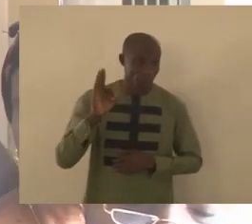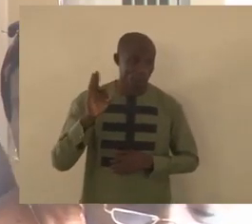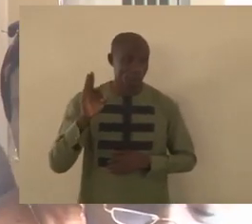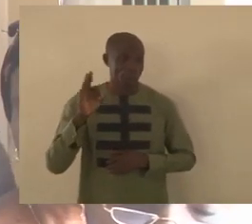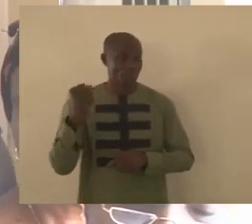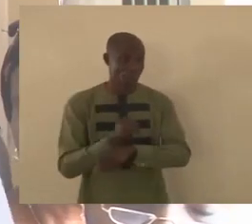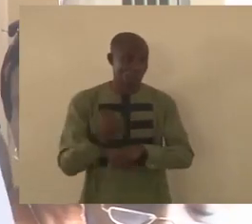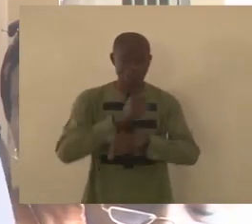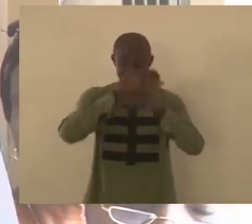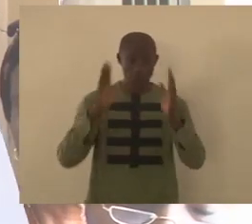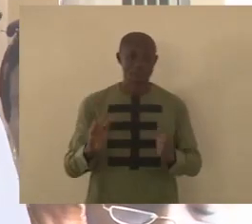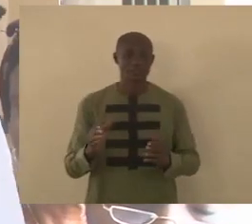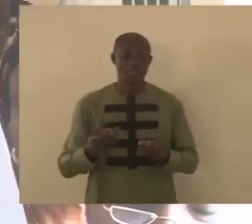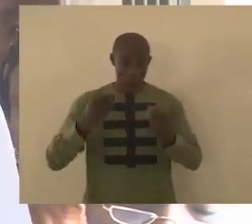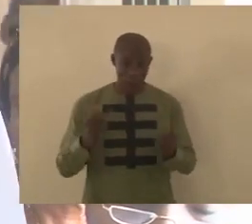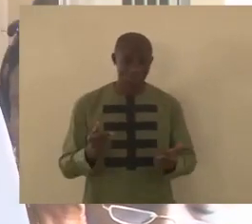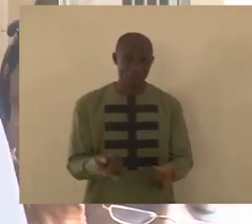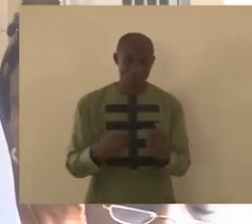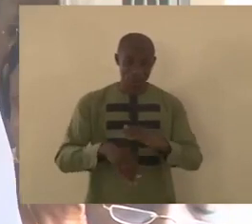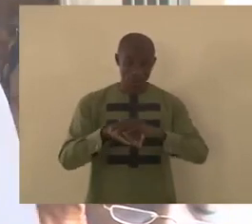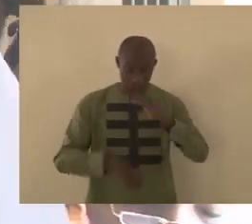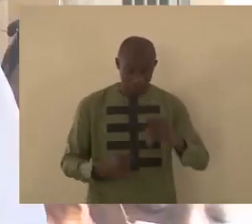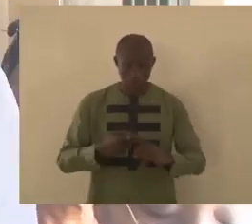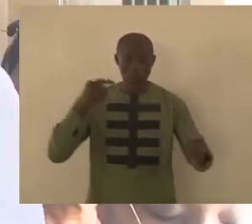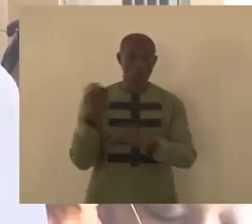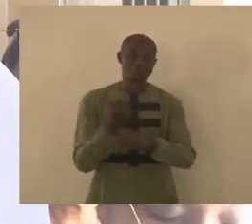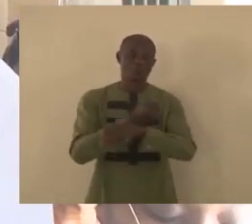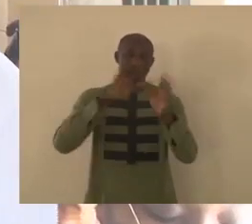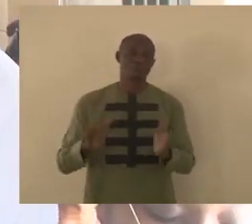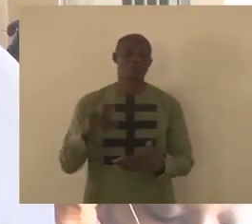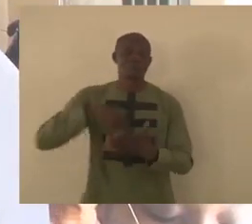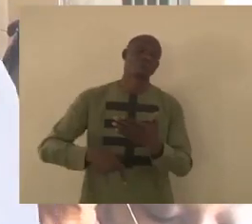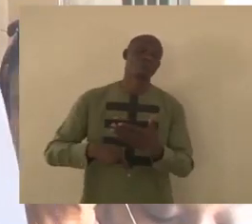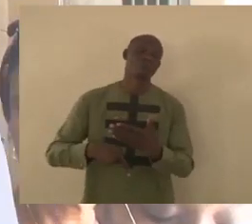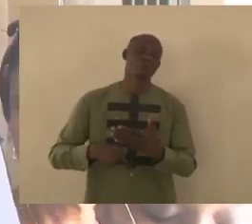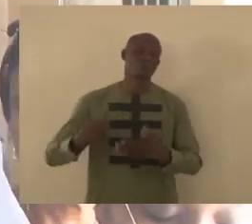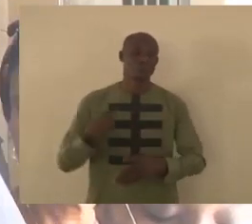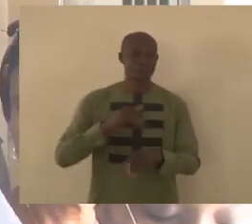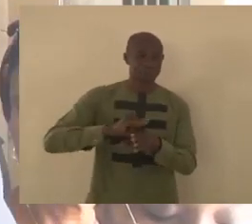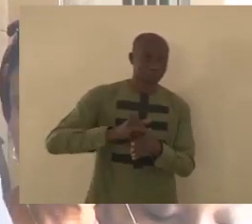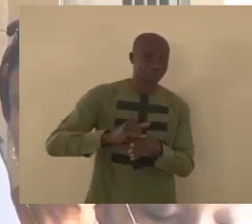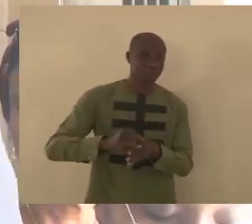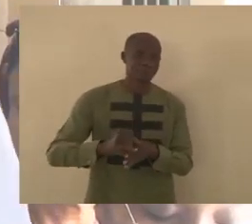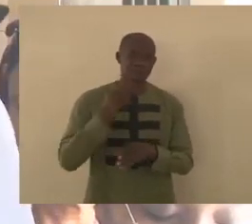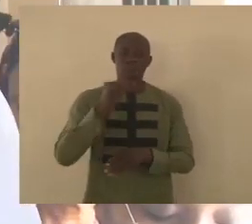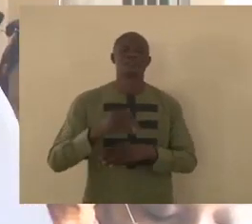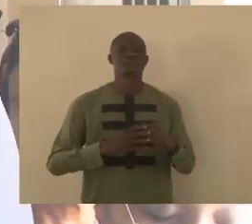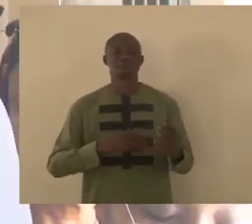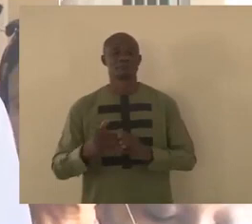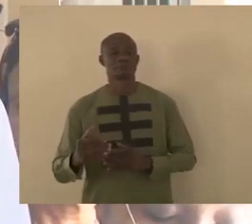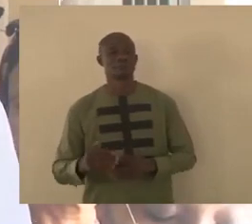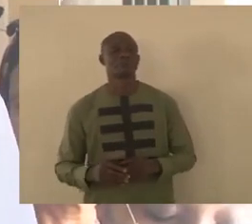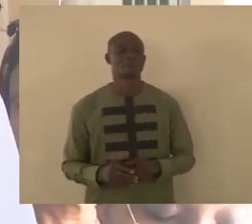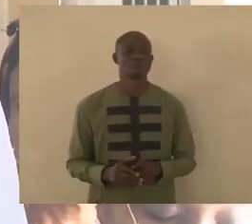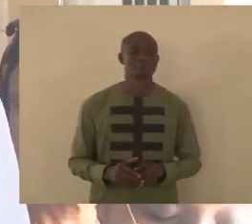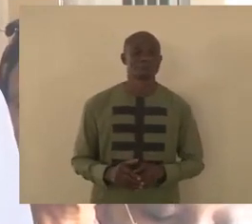mount on the mountain, and immediately we come down from the mountain. What we practice is